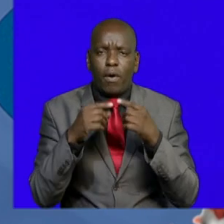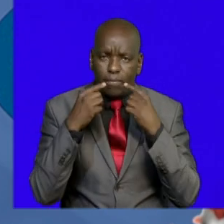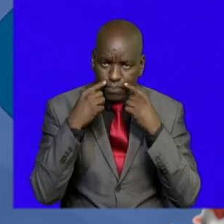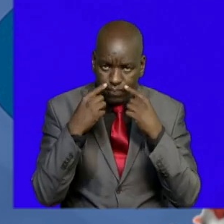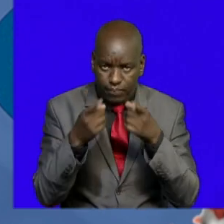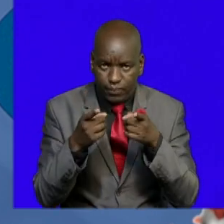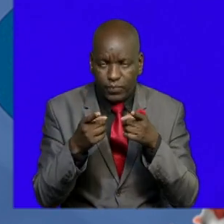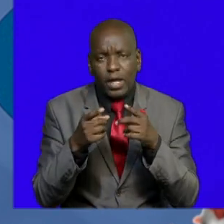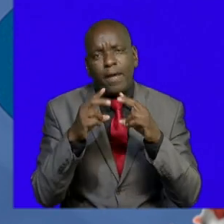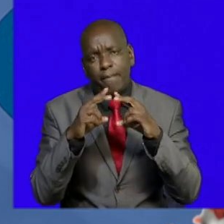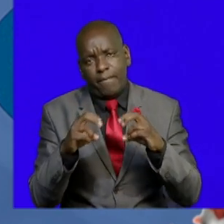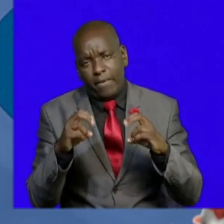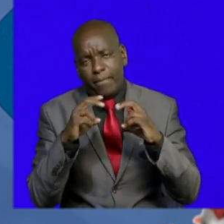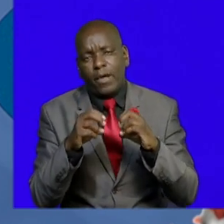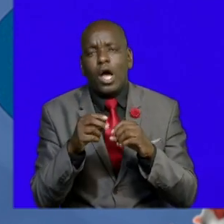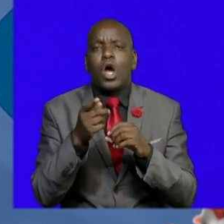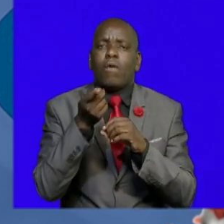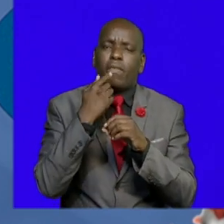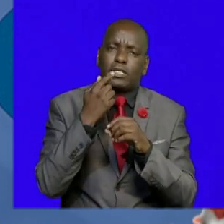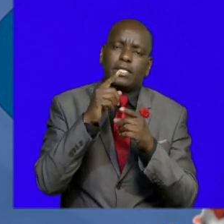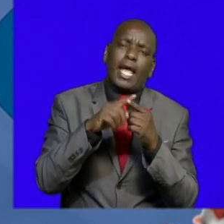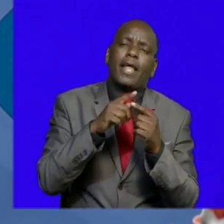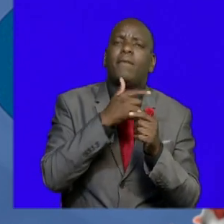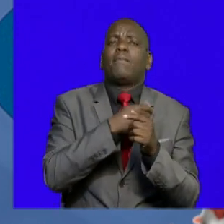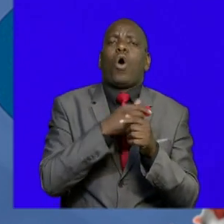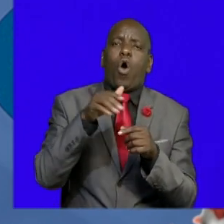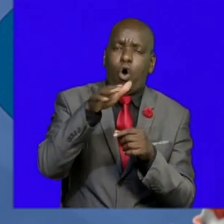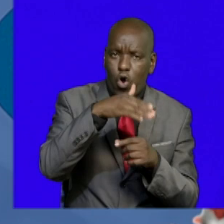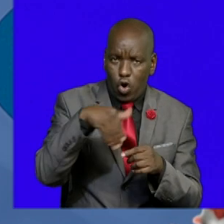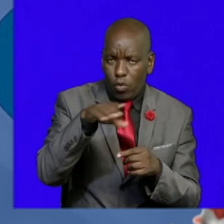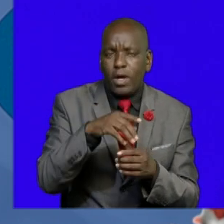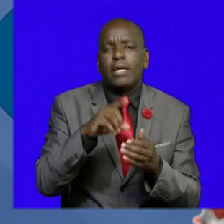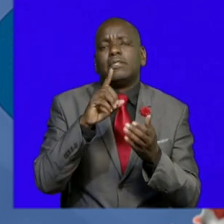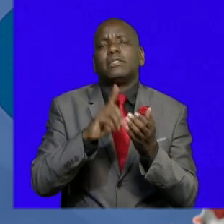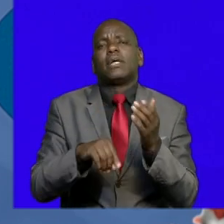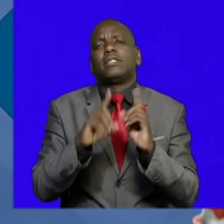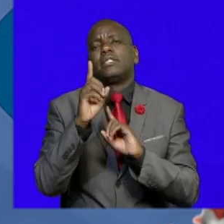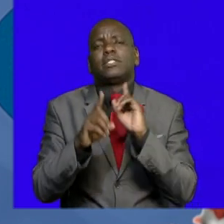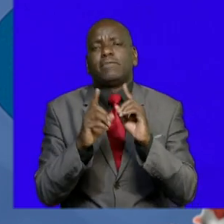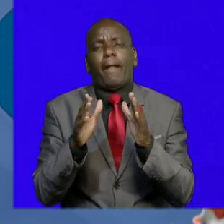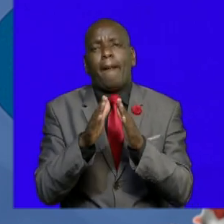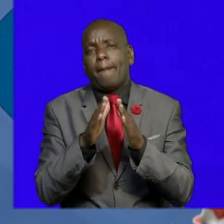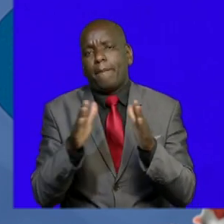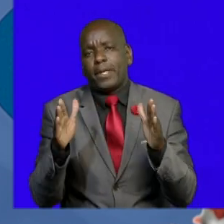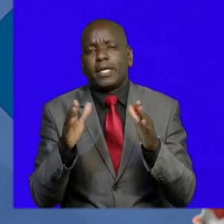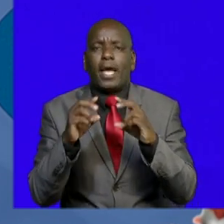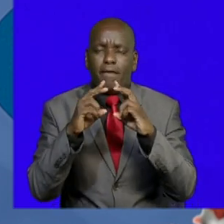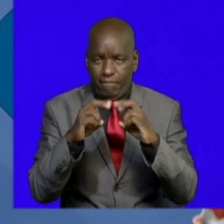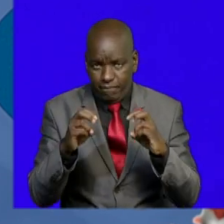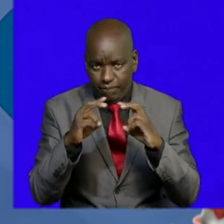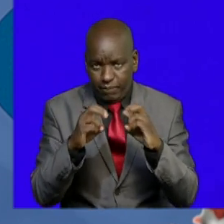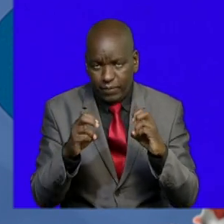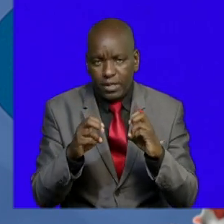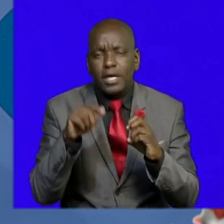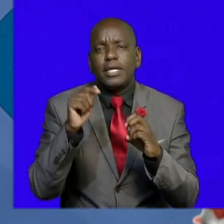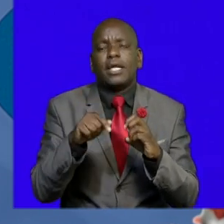Monitoring and evaluation of the whole vaccine process, as well as implementation of robust surveillance systems,